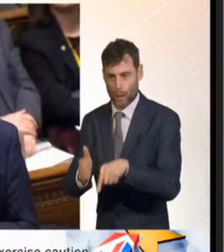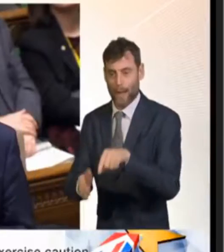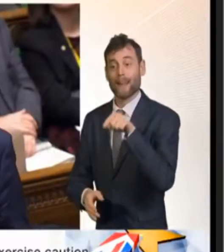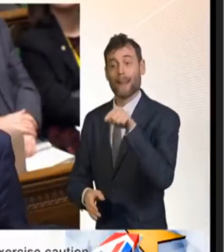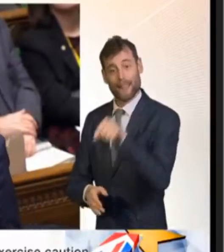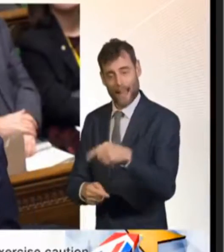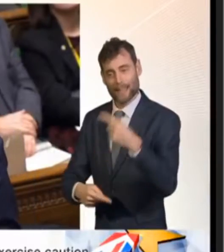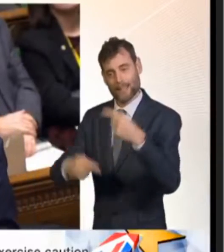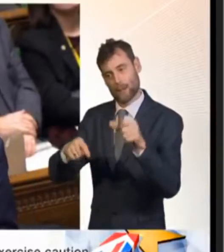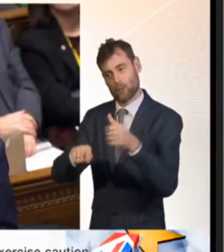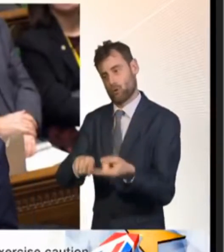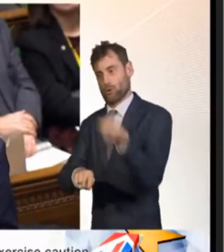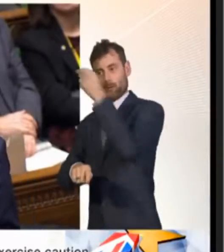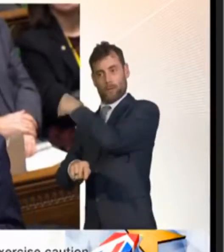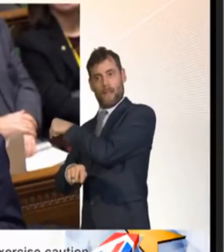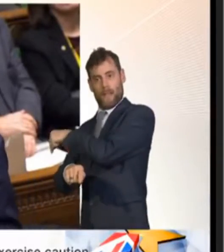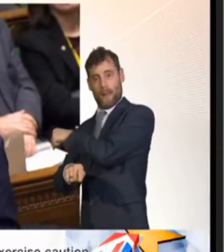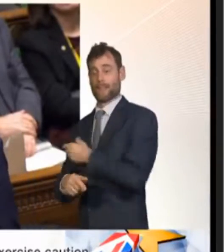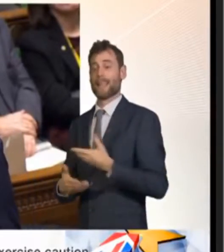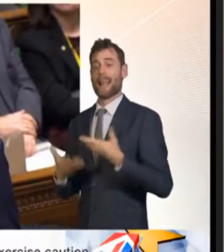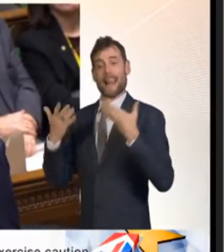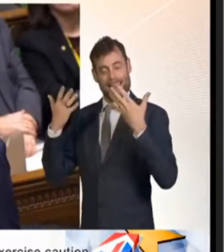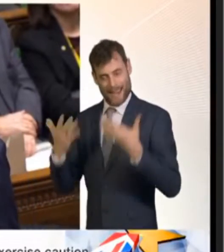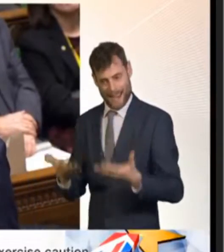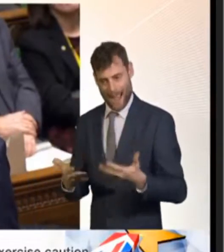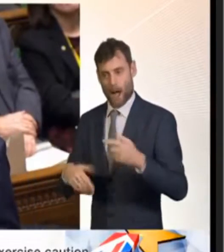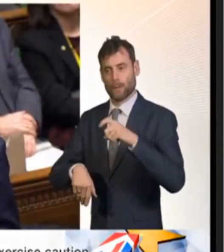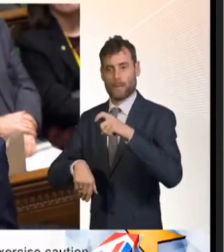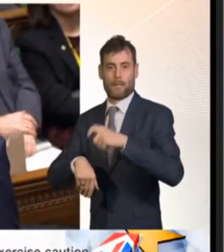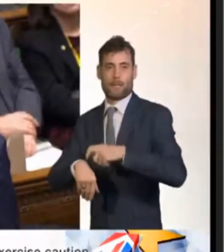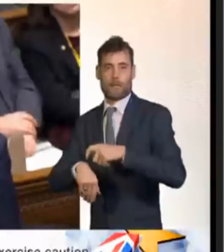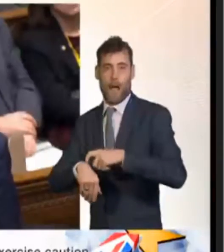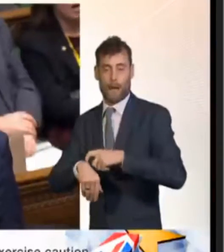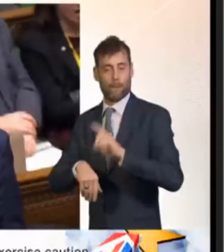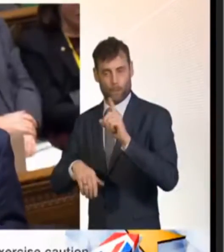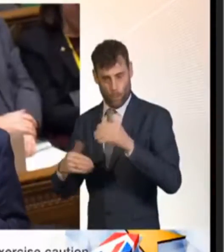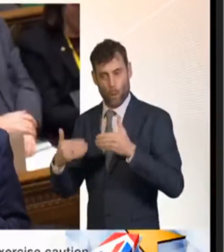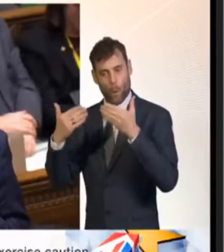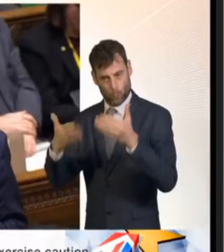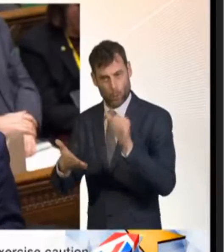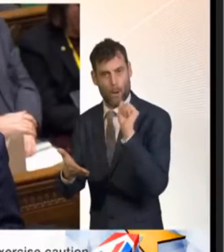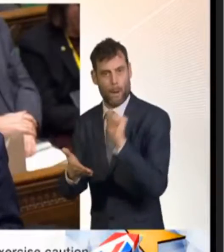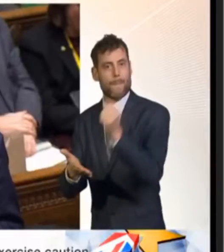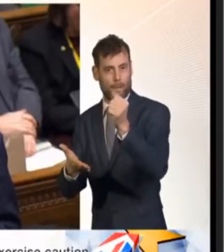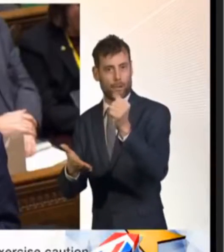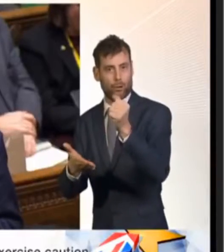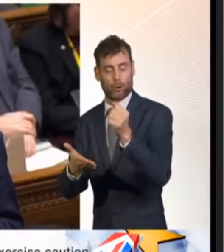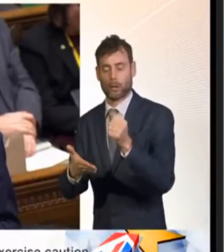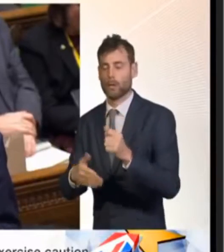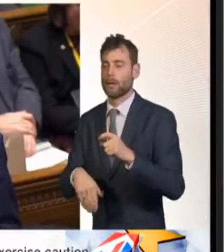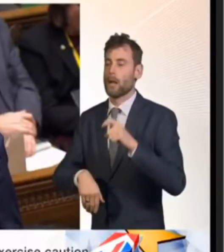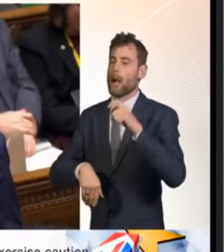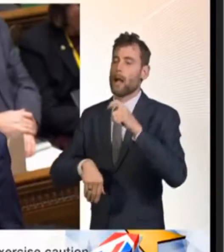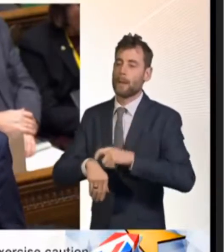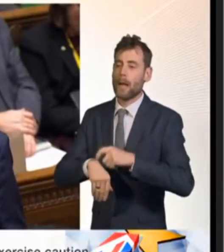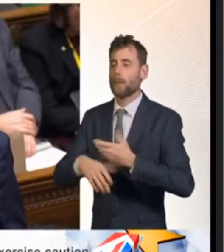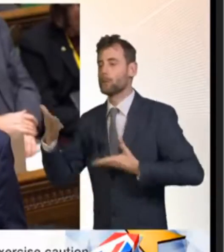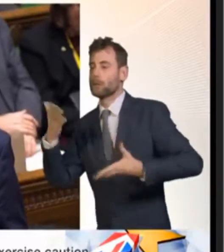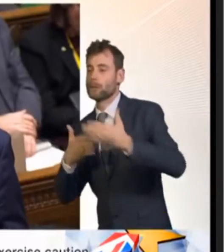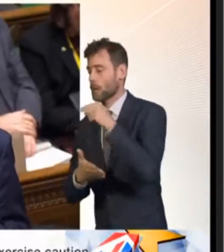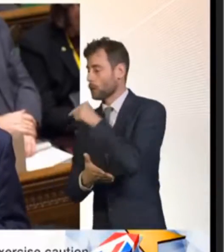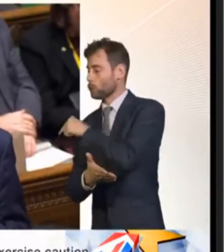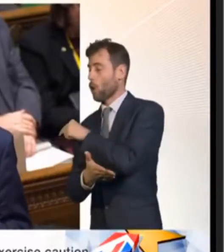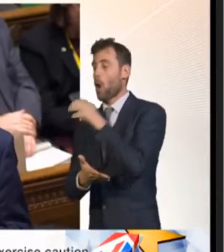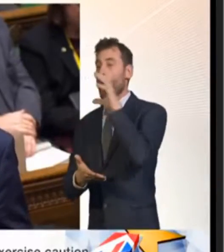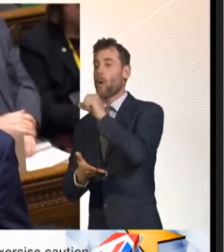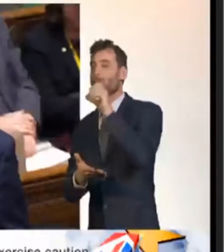that confidentiality should be waived. The time for that debate has gone. The time for opposition